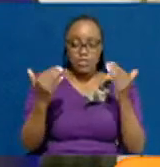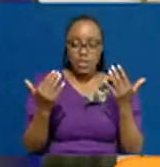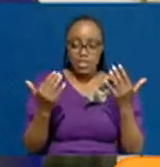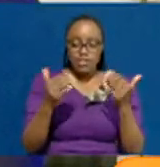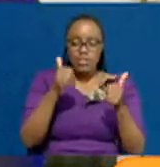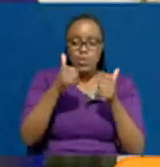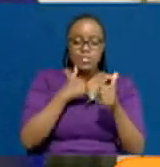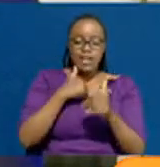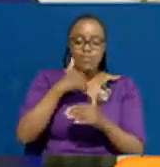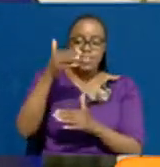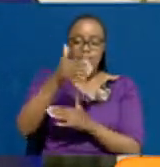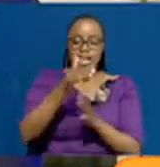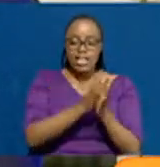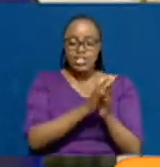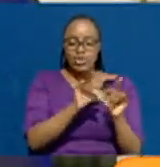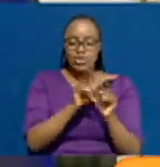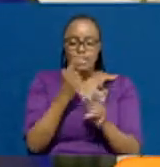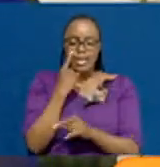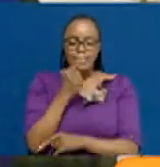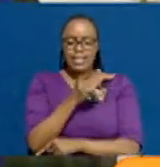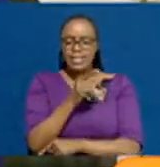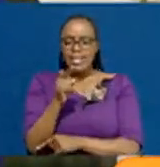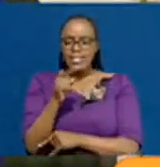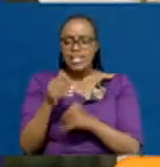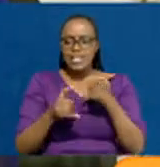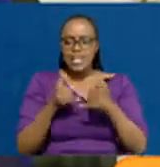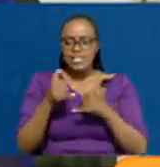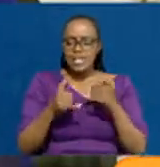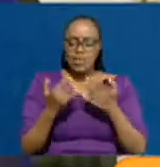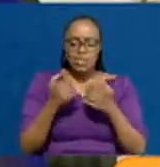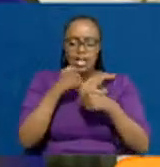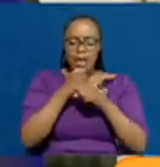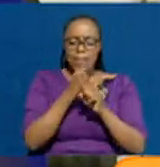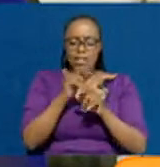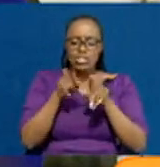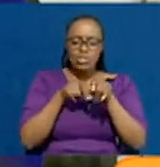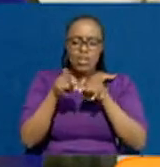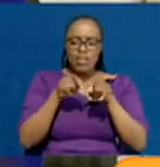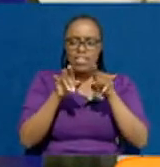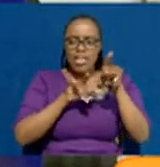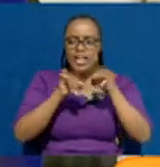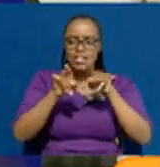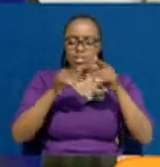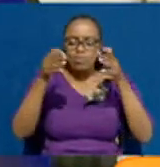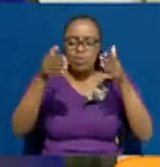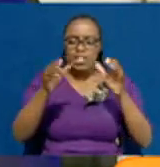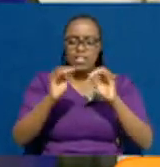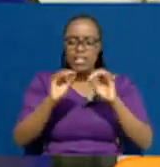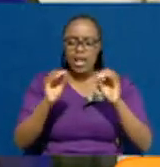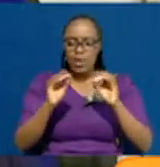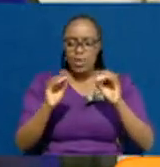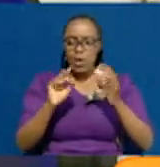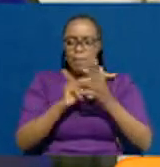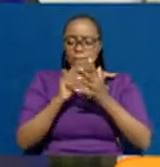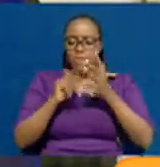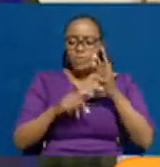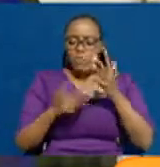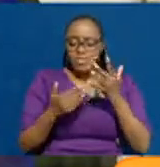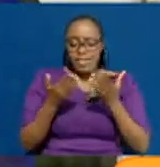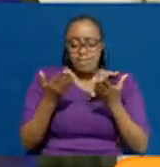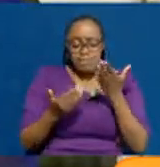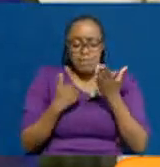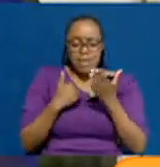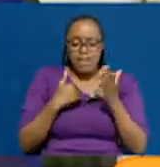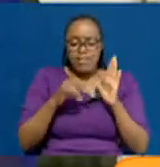that were there, so they are looking at it as their enjoyment was curtailed. Transports were not there. So they may have